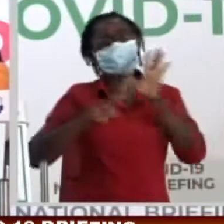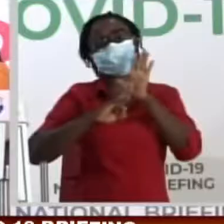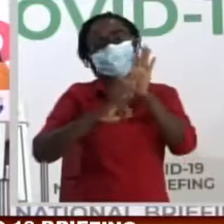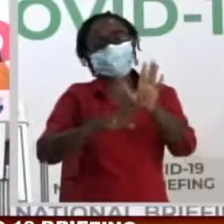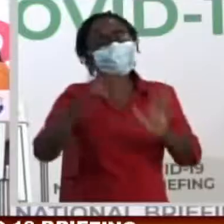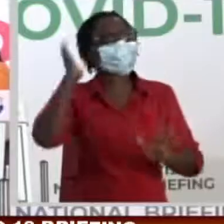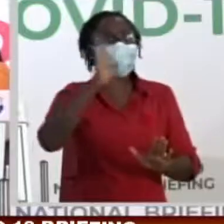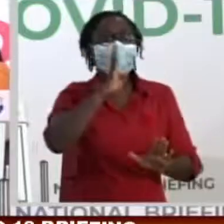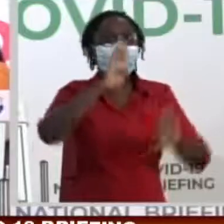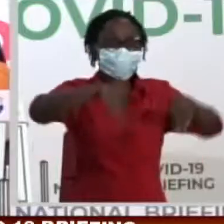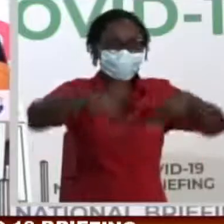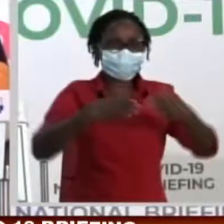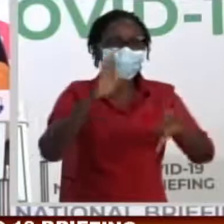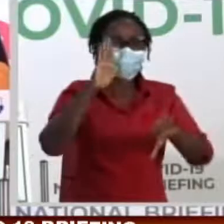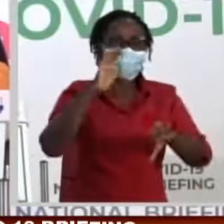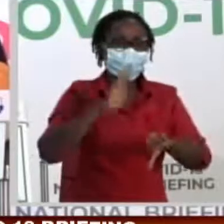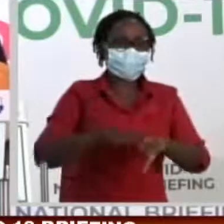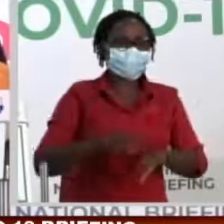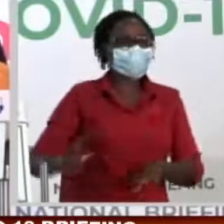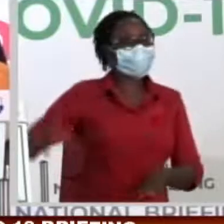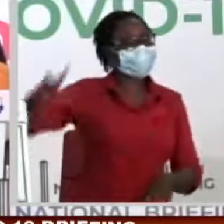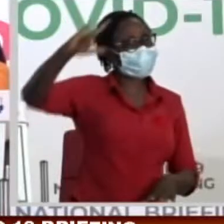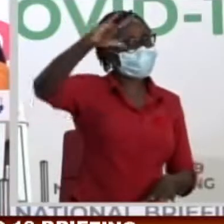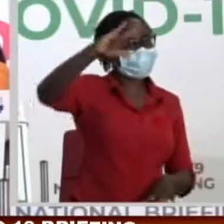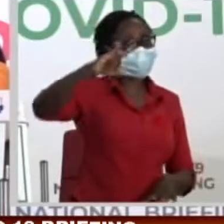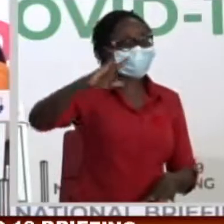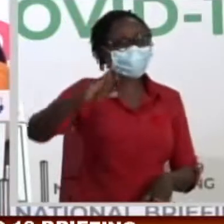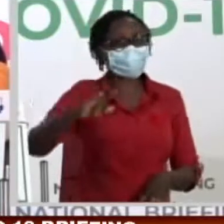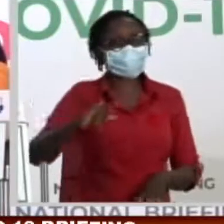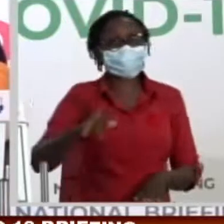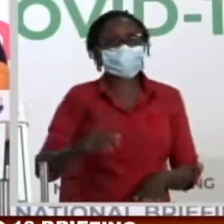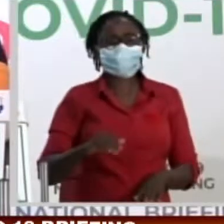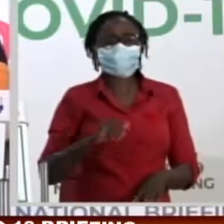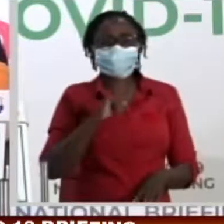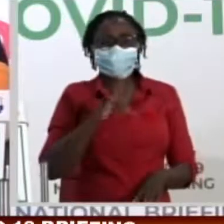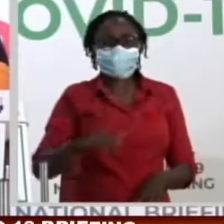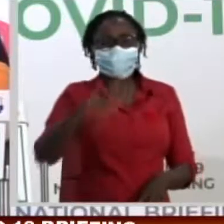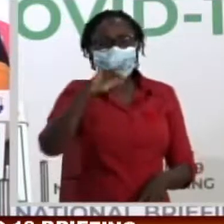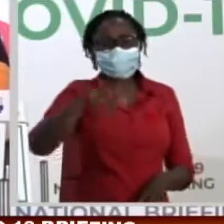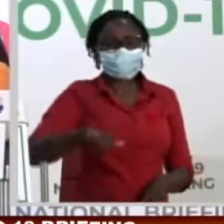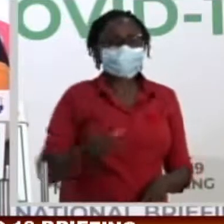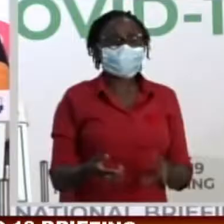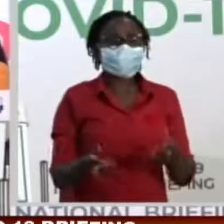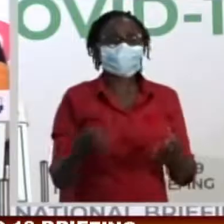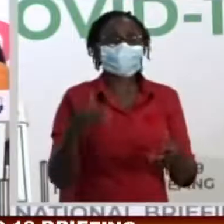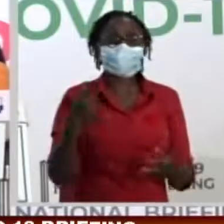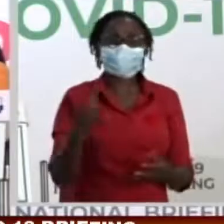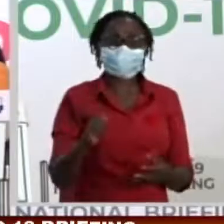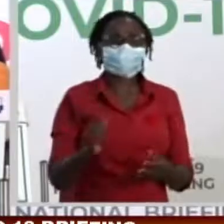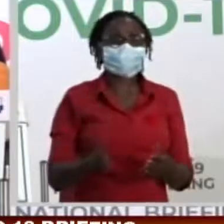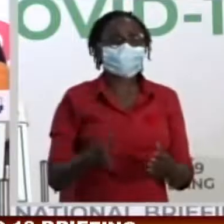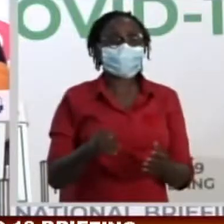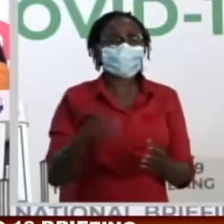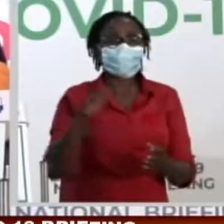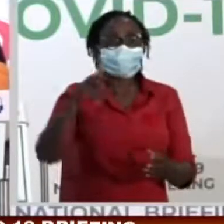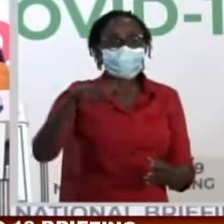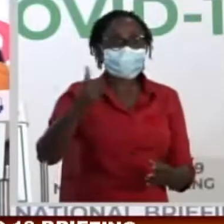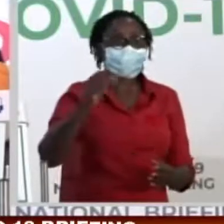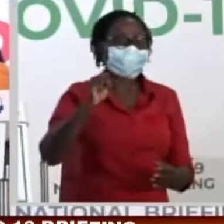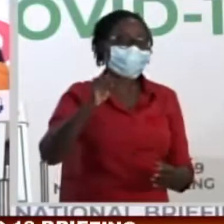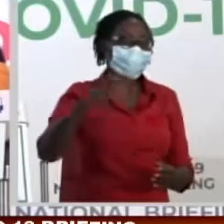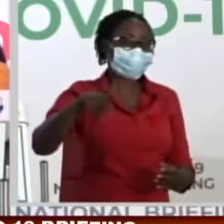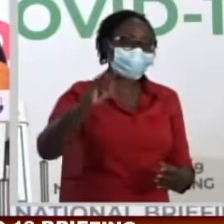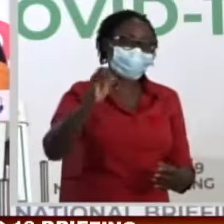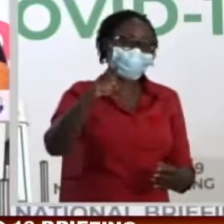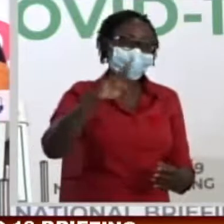given at the airports where only passports of returnees are collected. It is